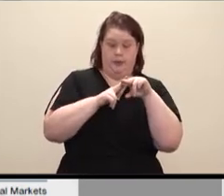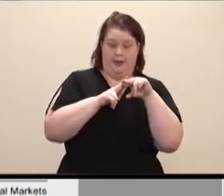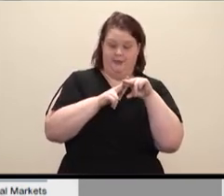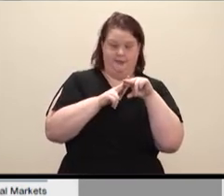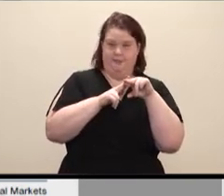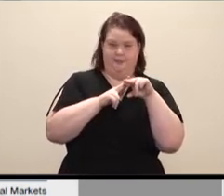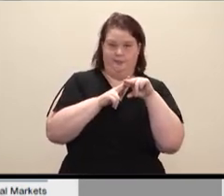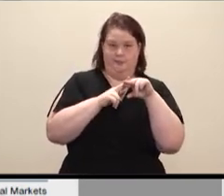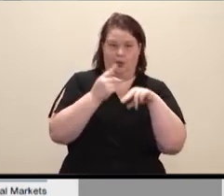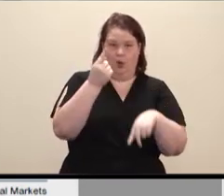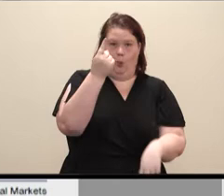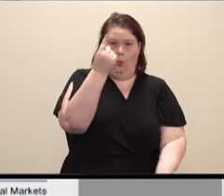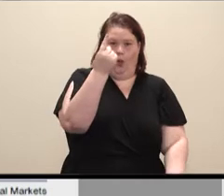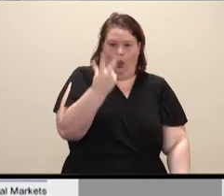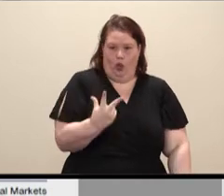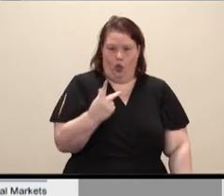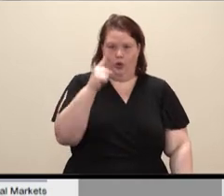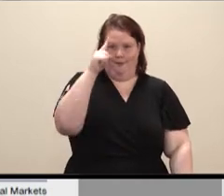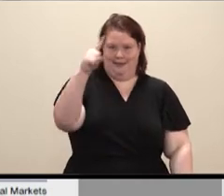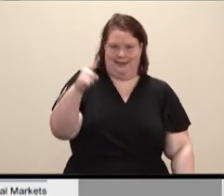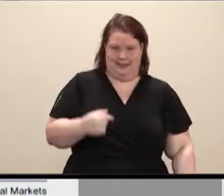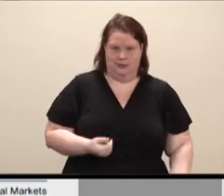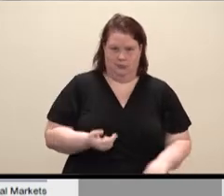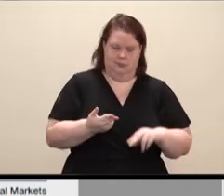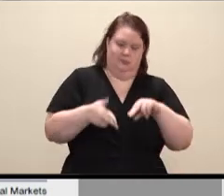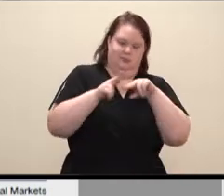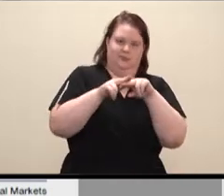just 1/3 of 1 cent, okay?